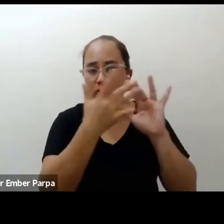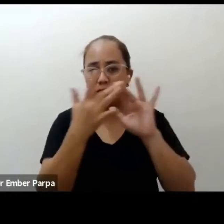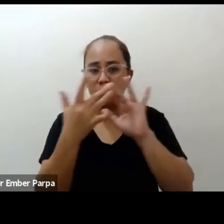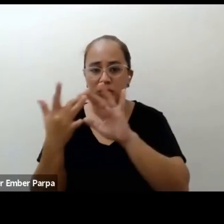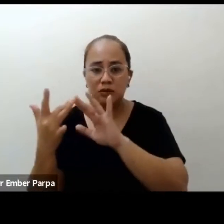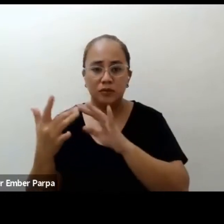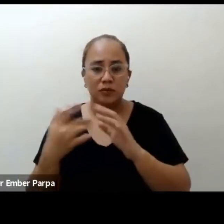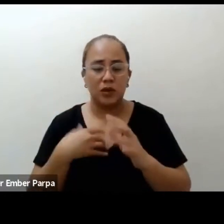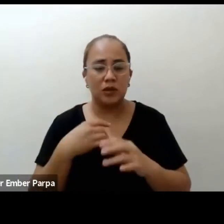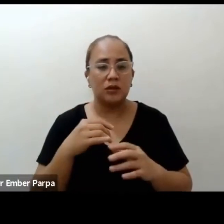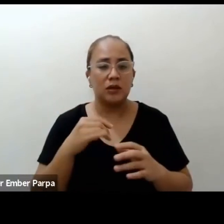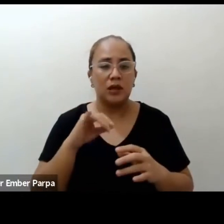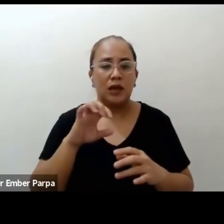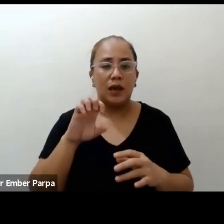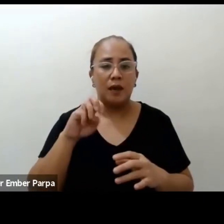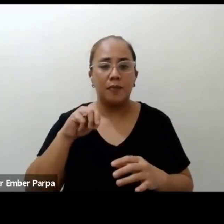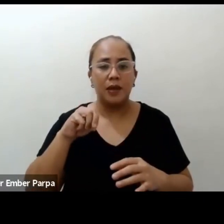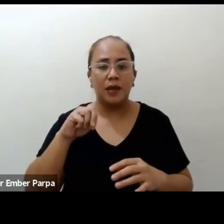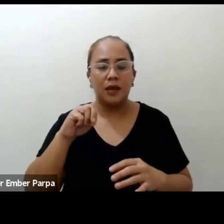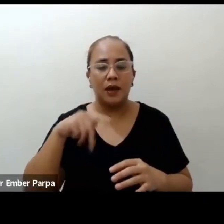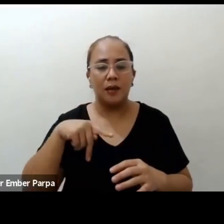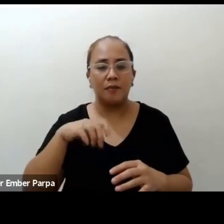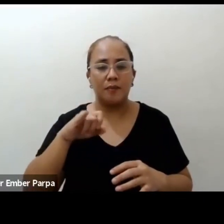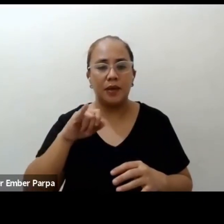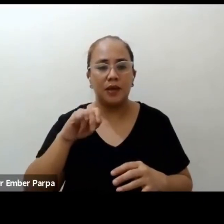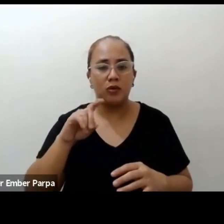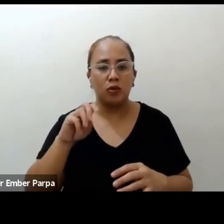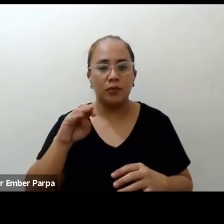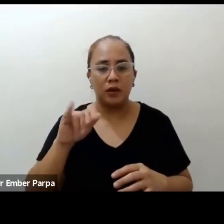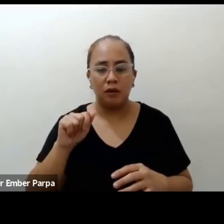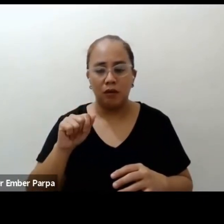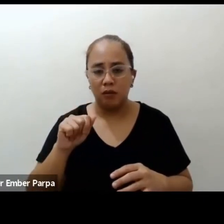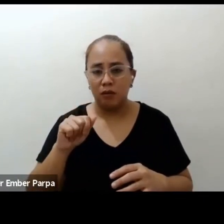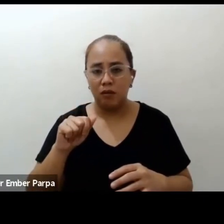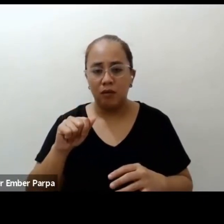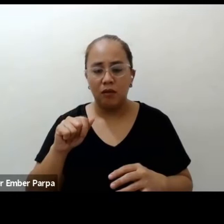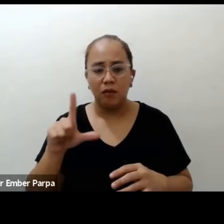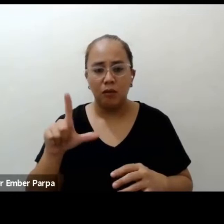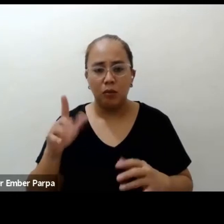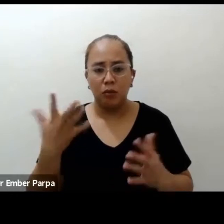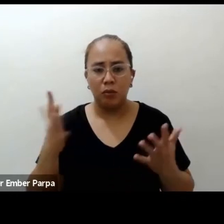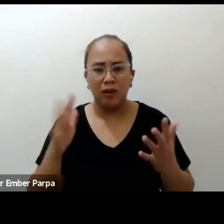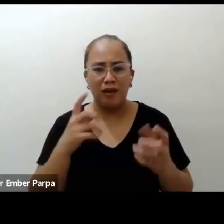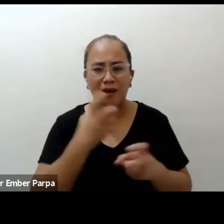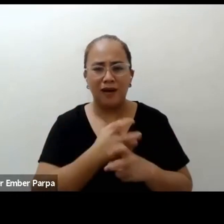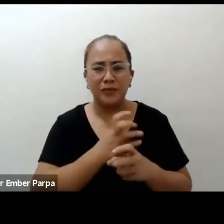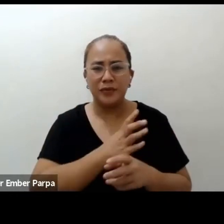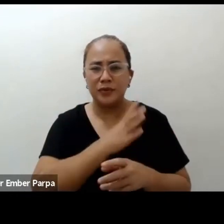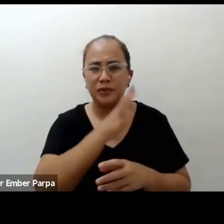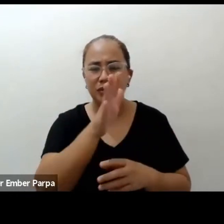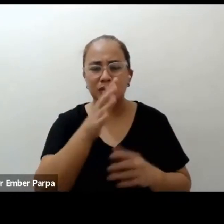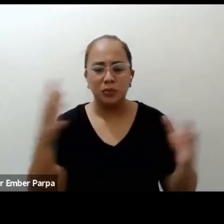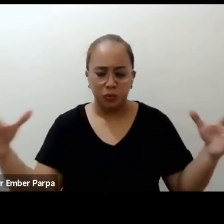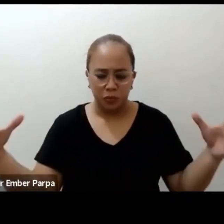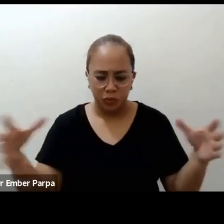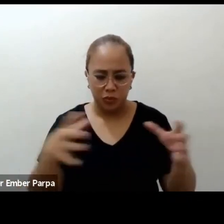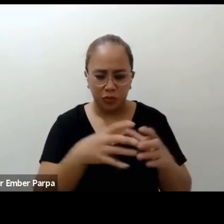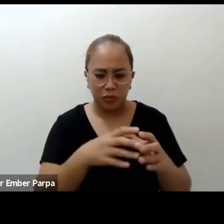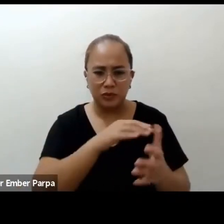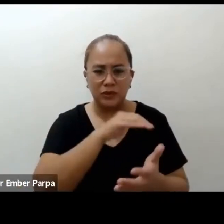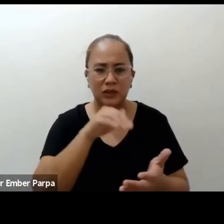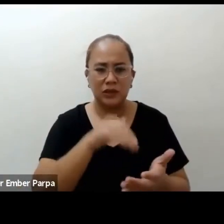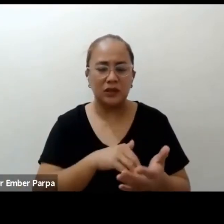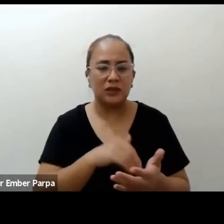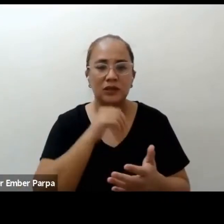epidemiological information hindi nga maabot sa ang tagal-tagal ng just to get it to central nga. And he did